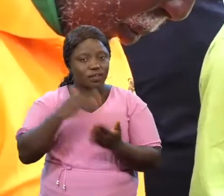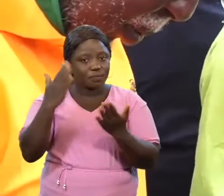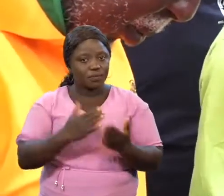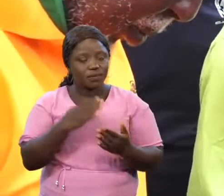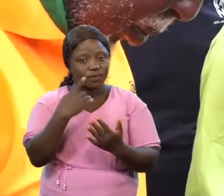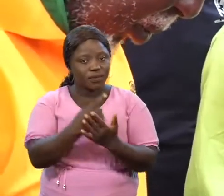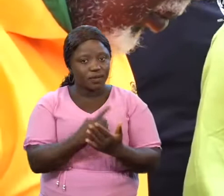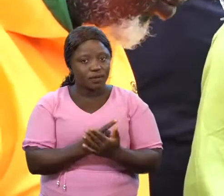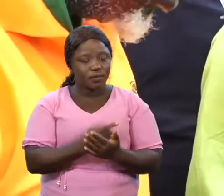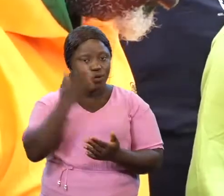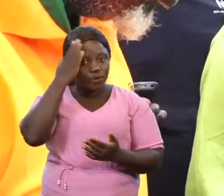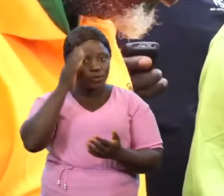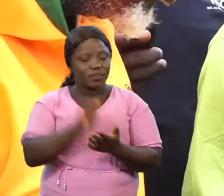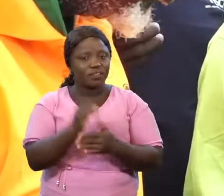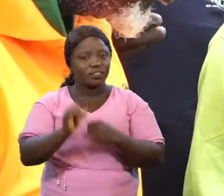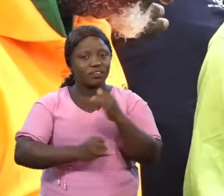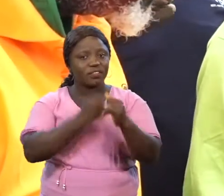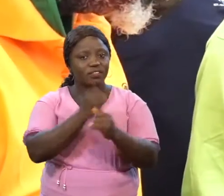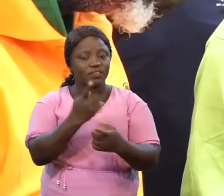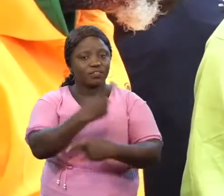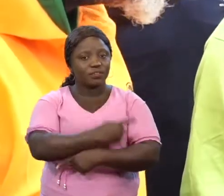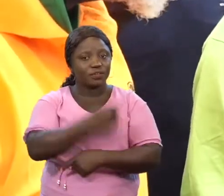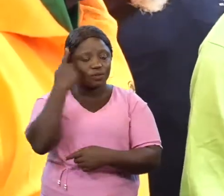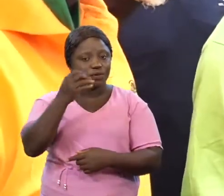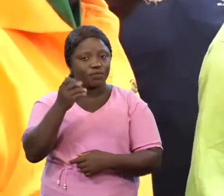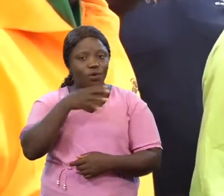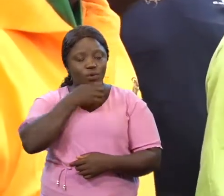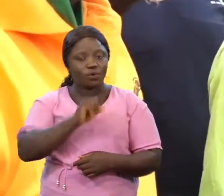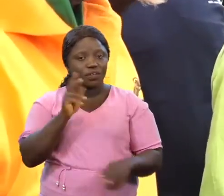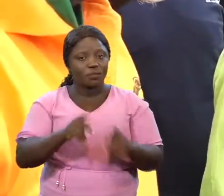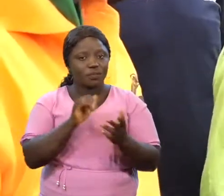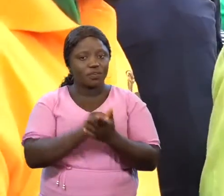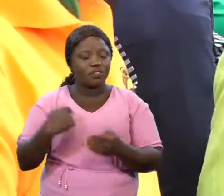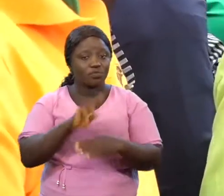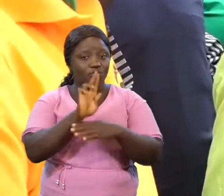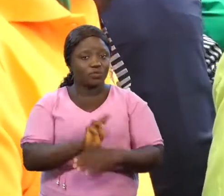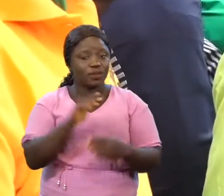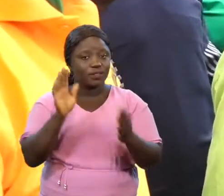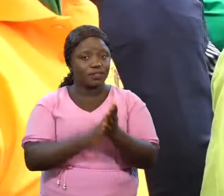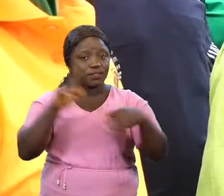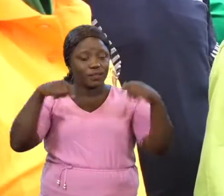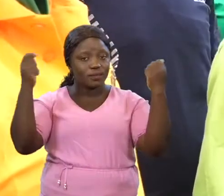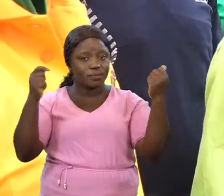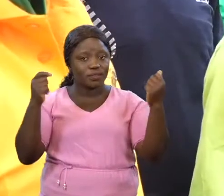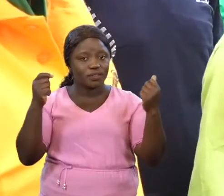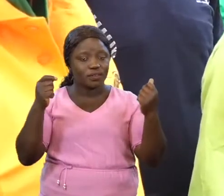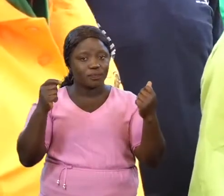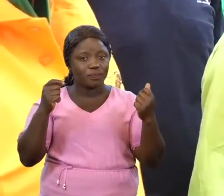dialogue, knowing that the International Day of Older Persons, which we usually celebrate,